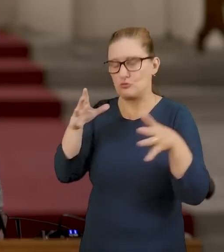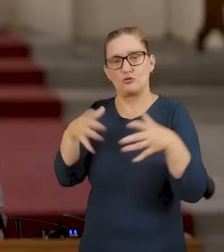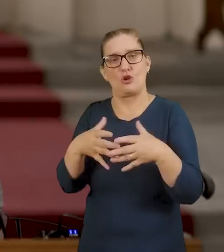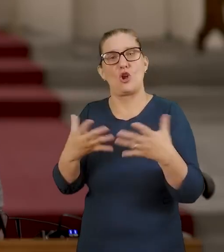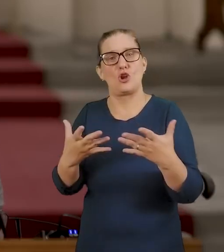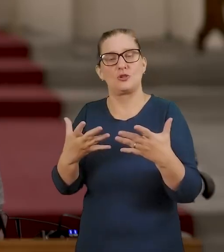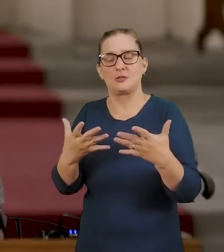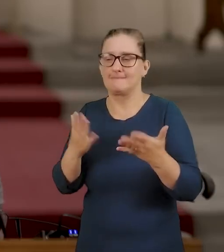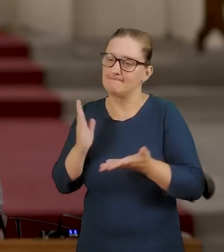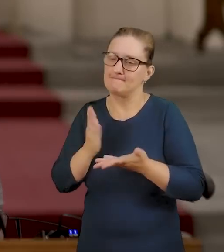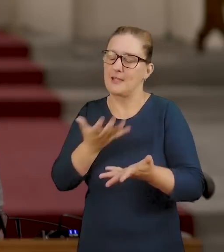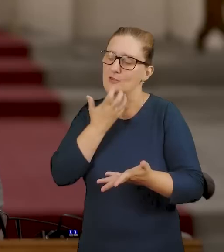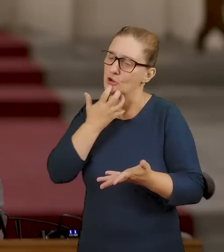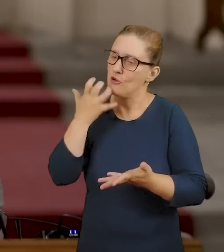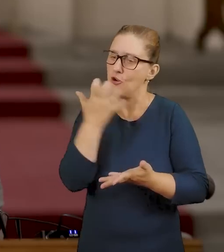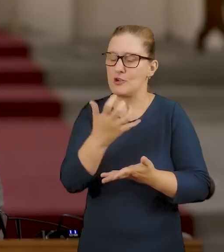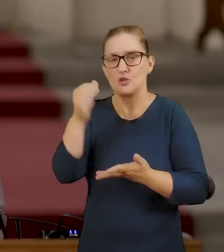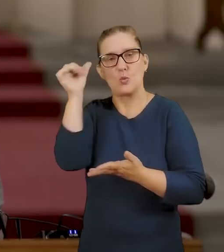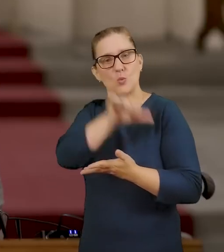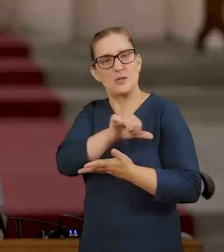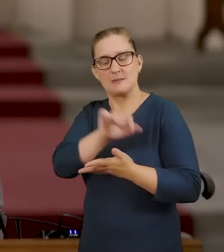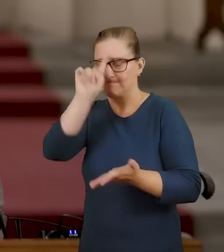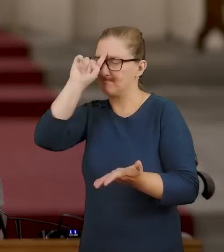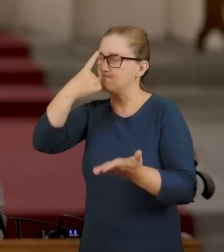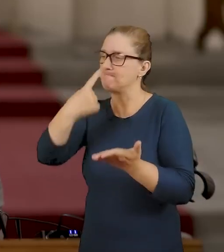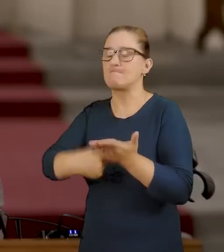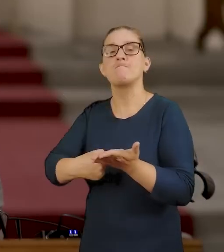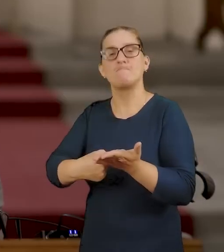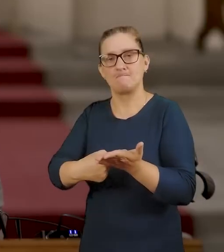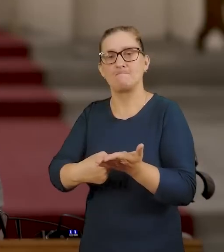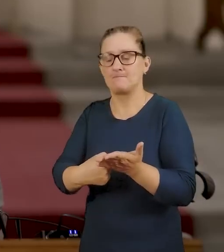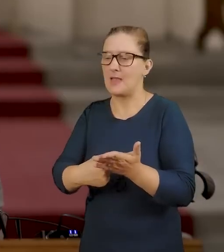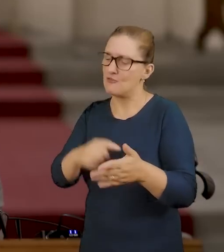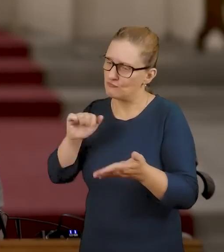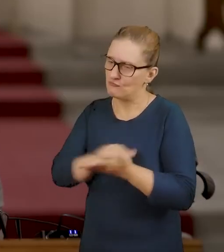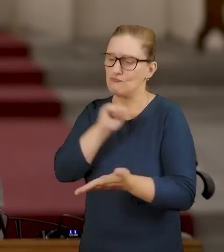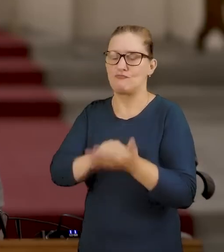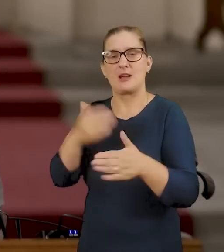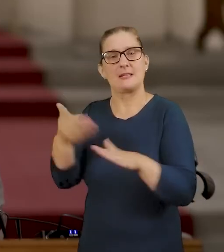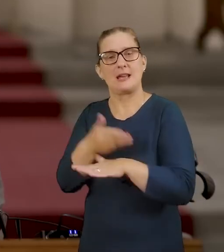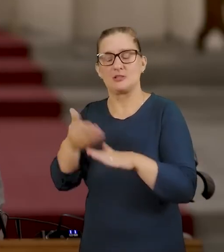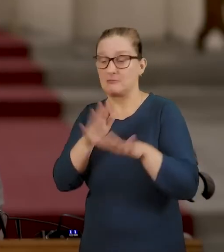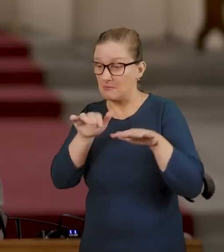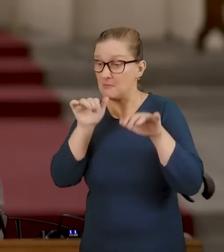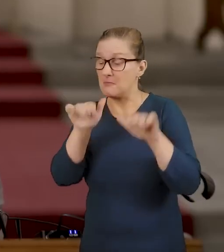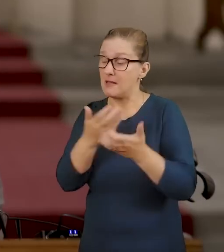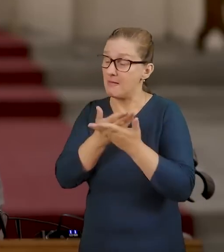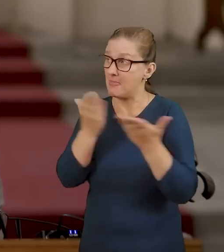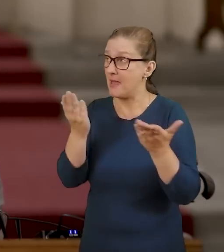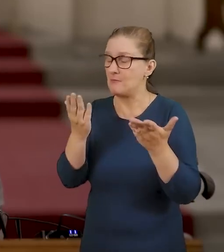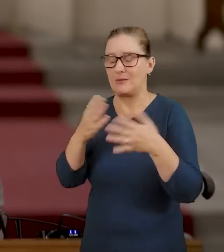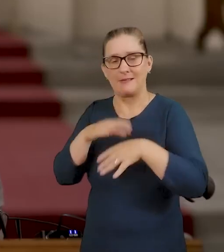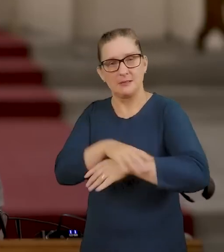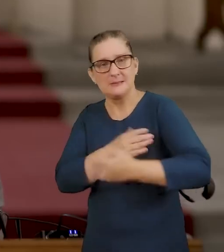church. Grant them courage and wisdom to make sound decisions and to take right action. Bless them